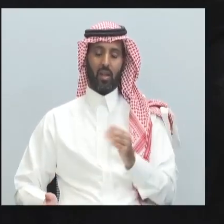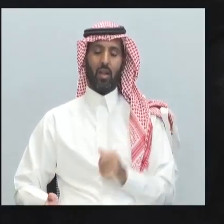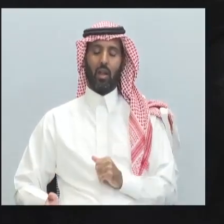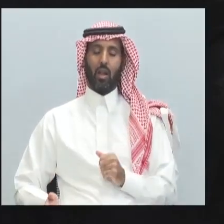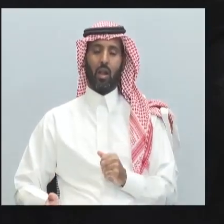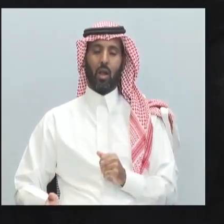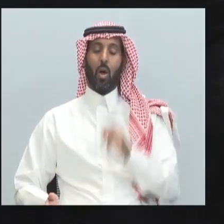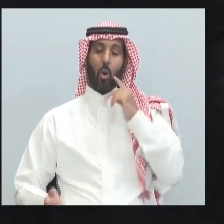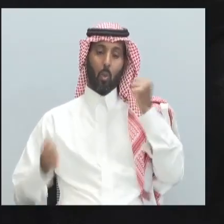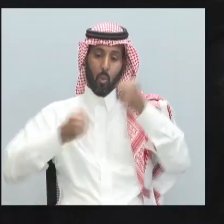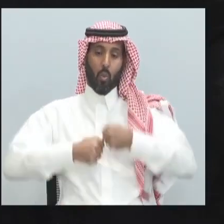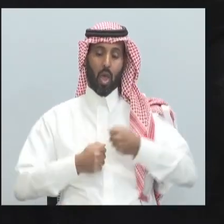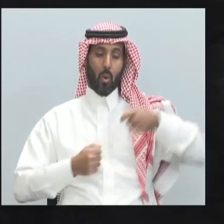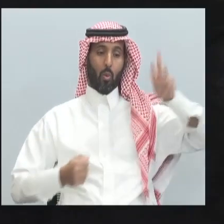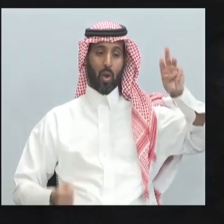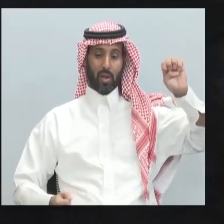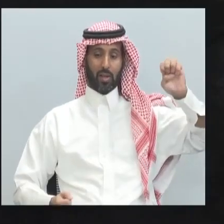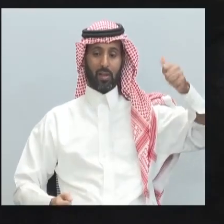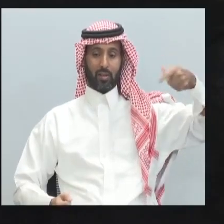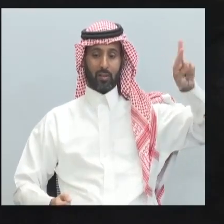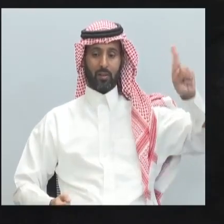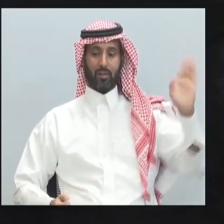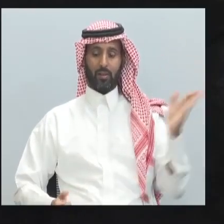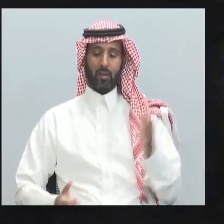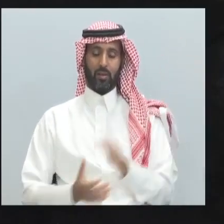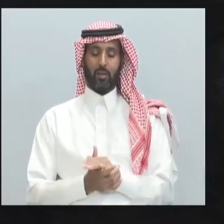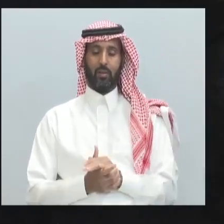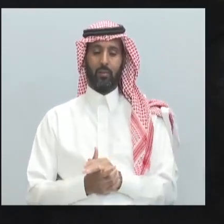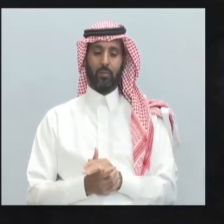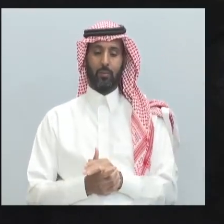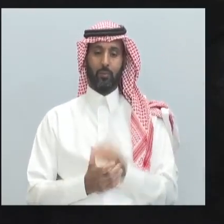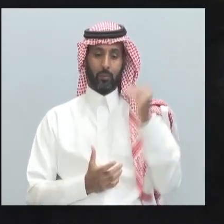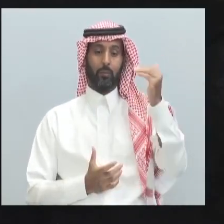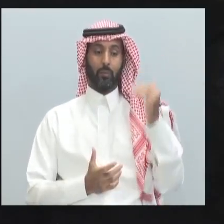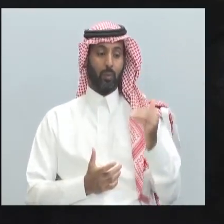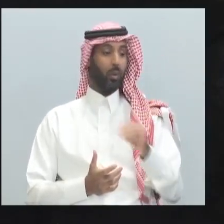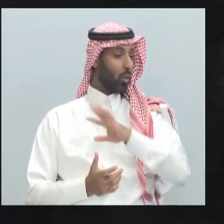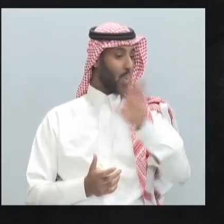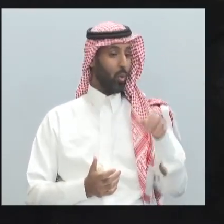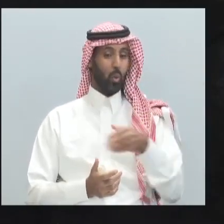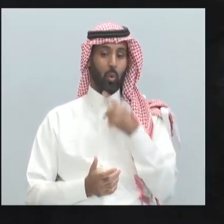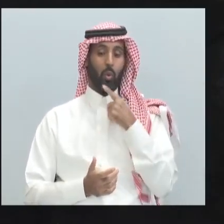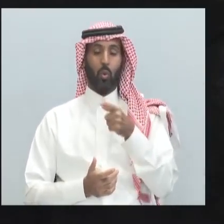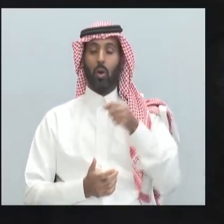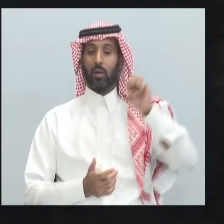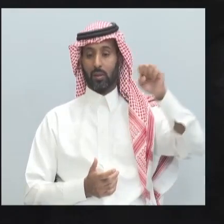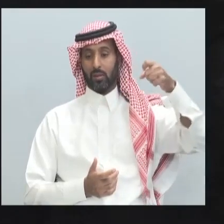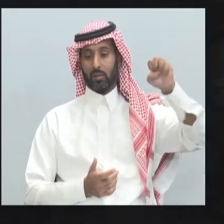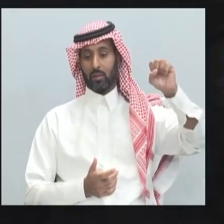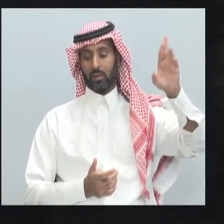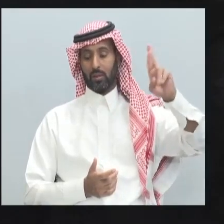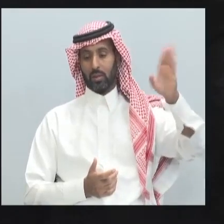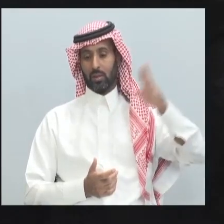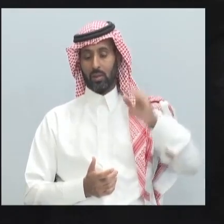here, wear, wearing, wear. Okay, so we have all these words, the